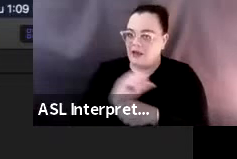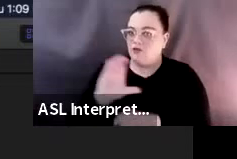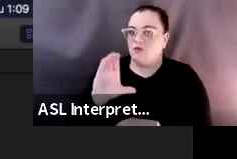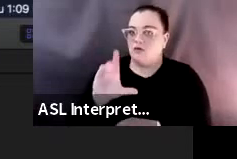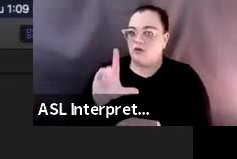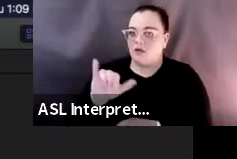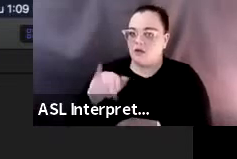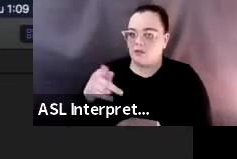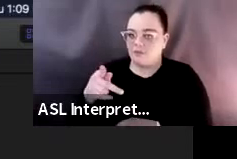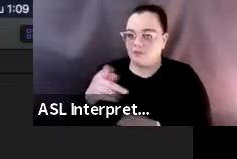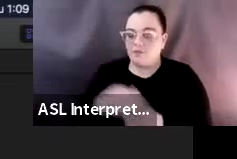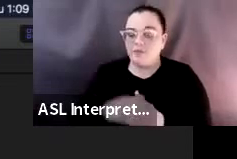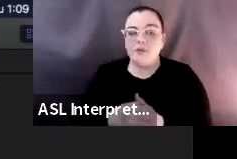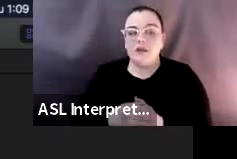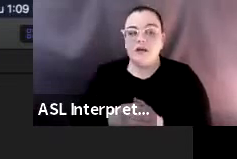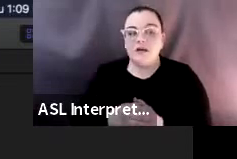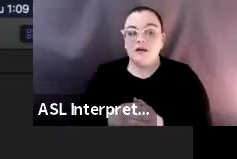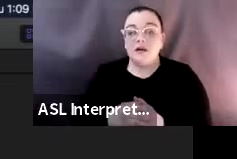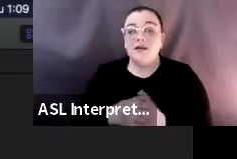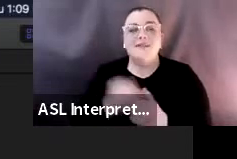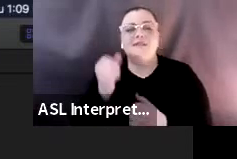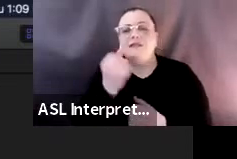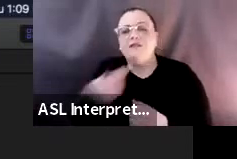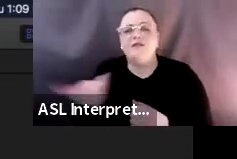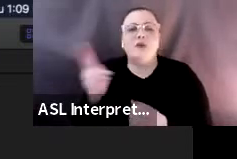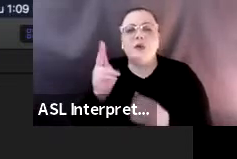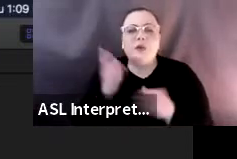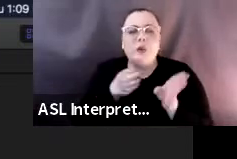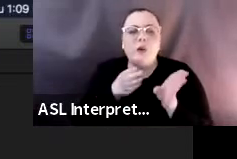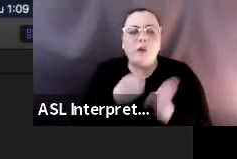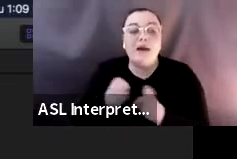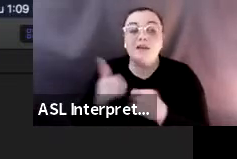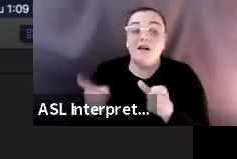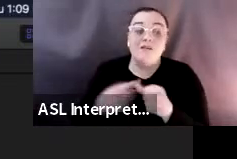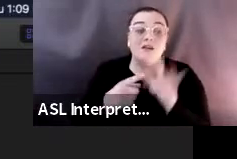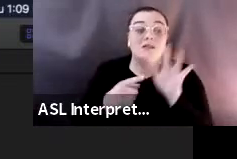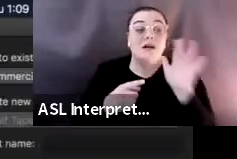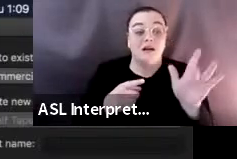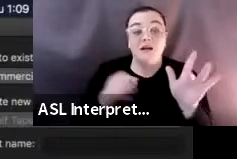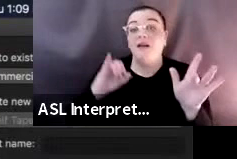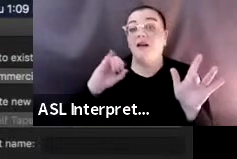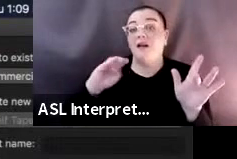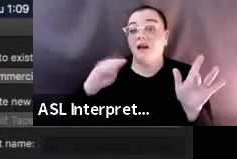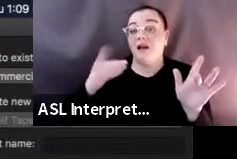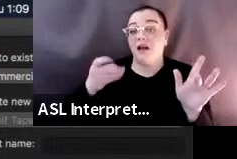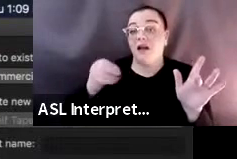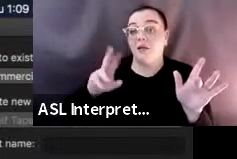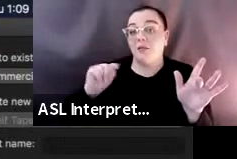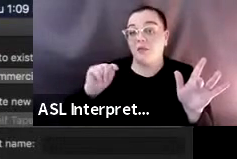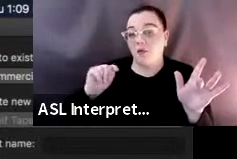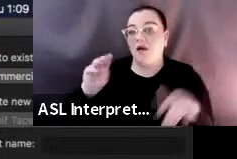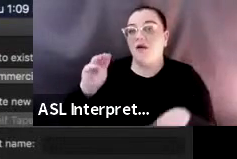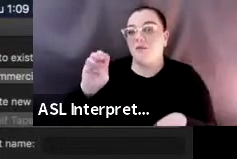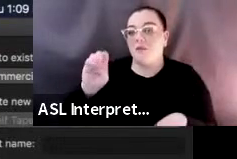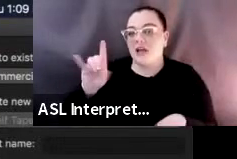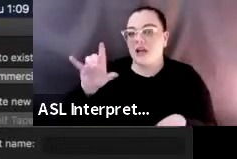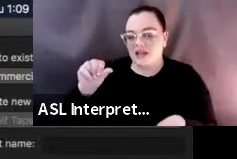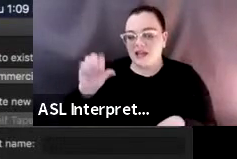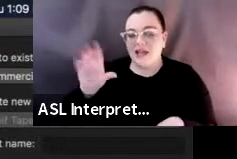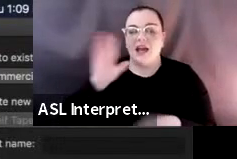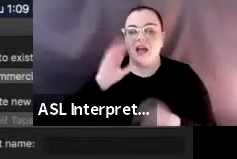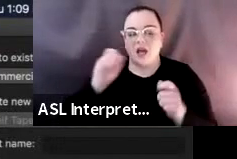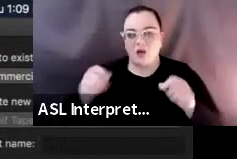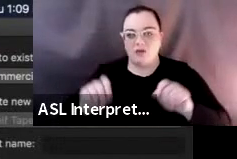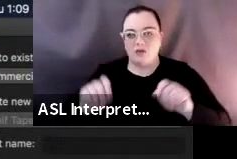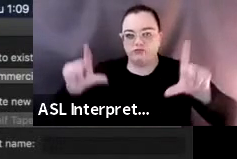there's a couple ways to do that. The first one is you can hit this import media button right here. And it's going to bring up a sort of a